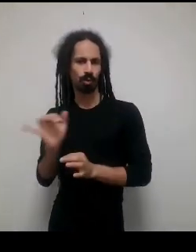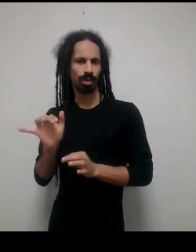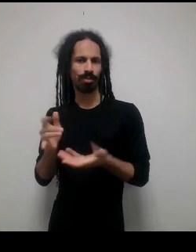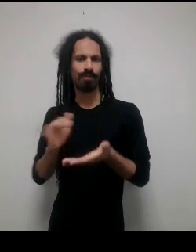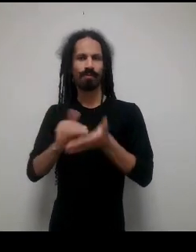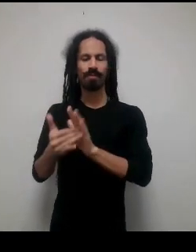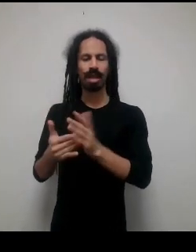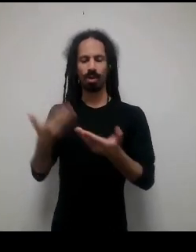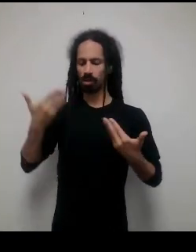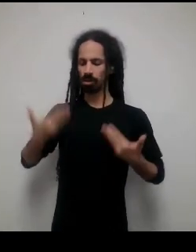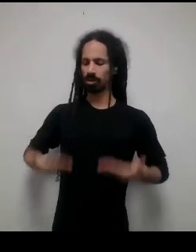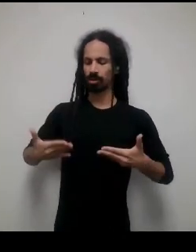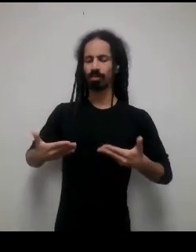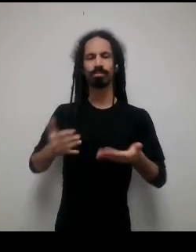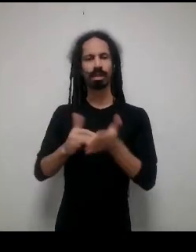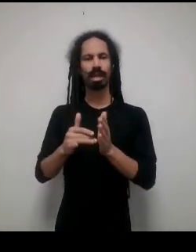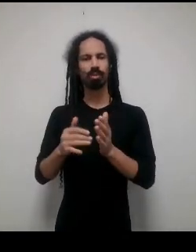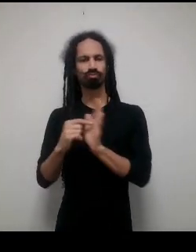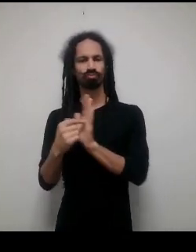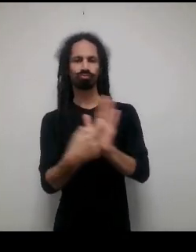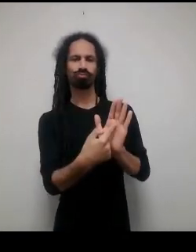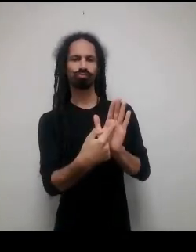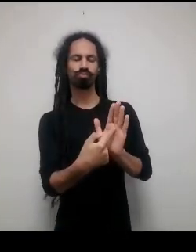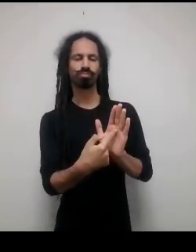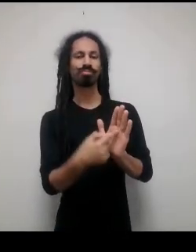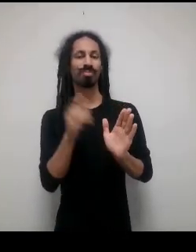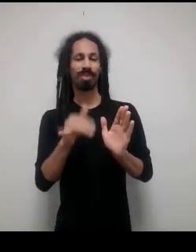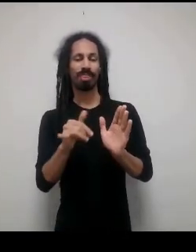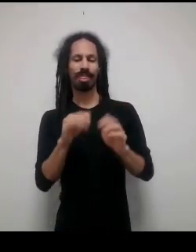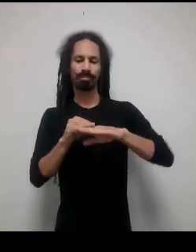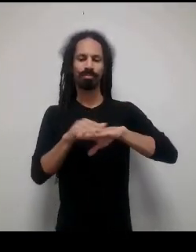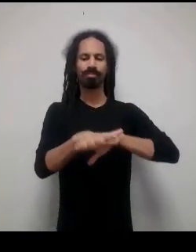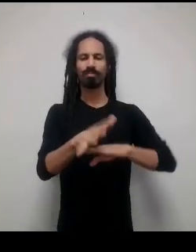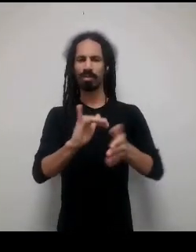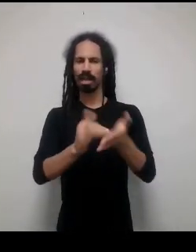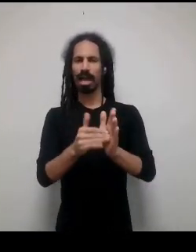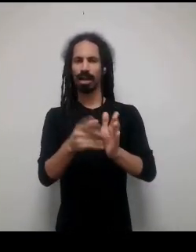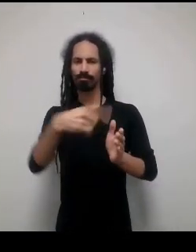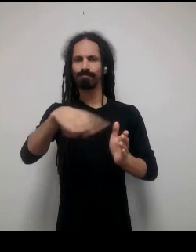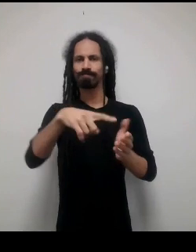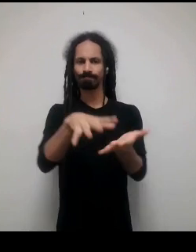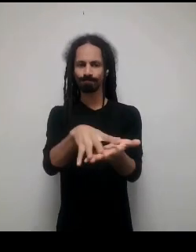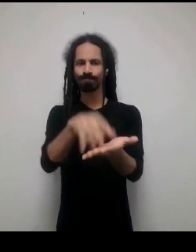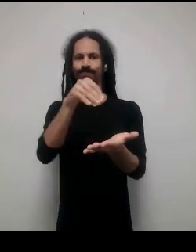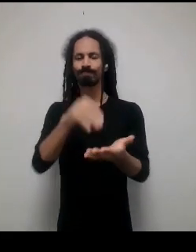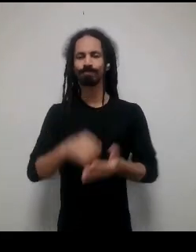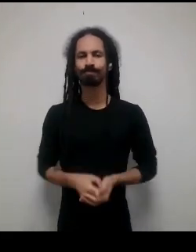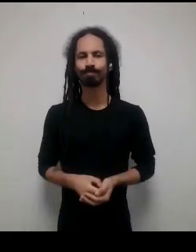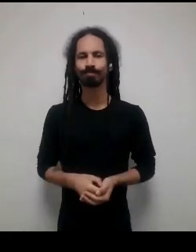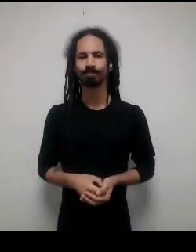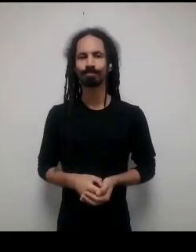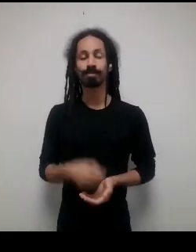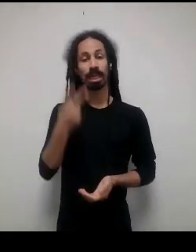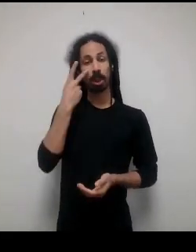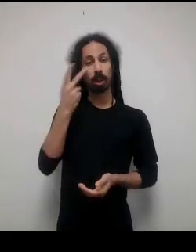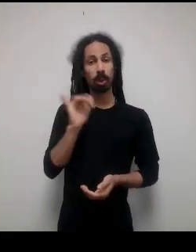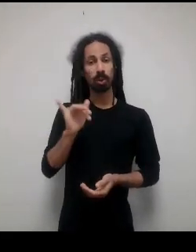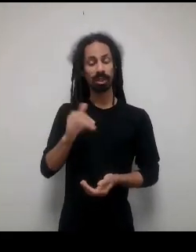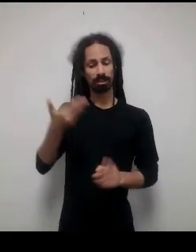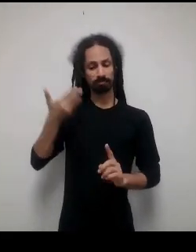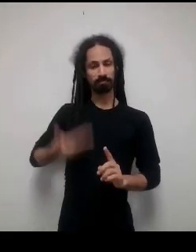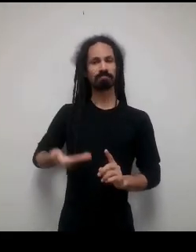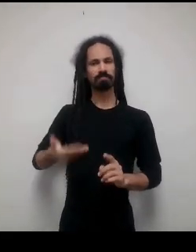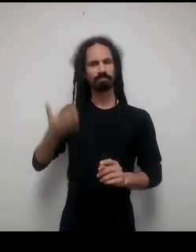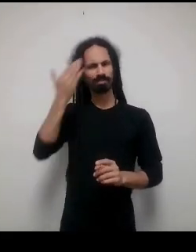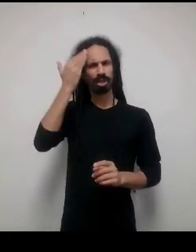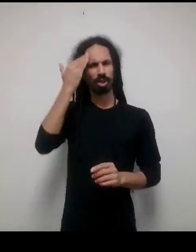ourselves, again, can impact how our audience will interpret our message. One, it can help you look like you know what you're talking about. It can